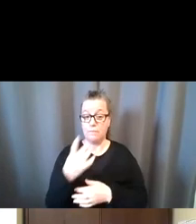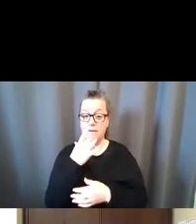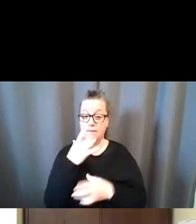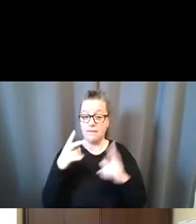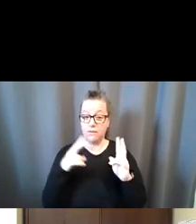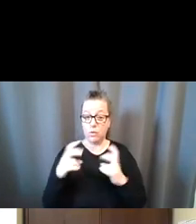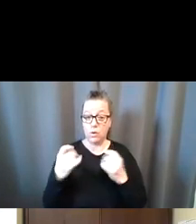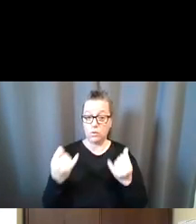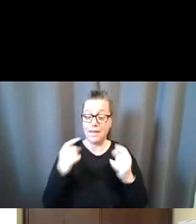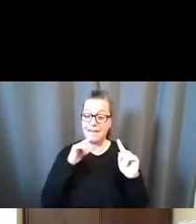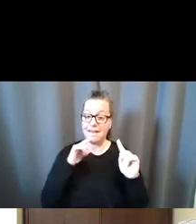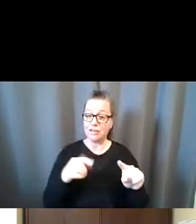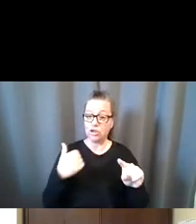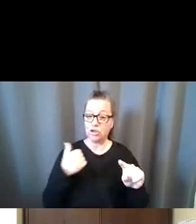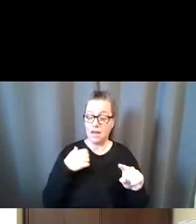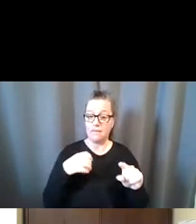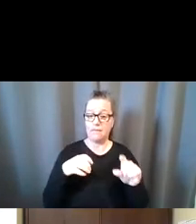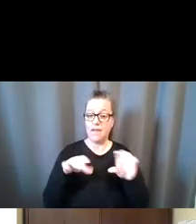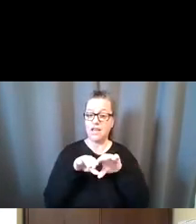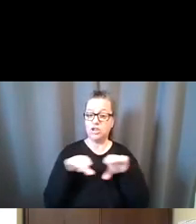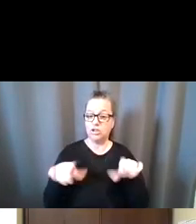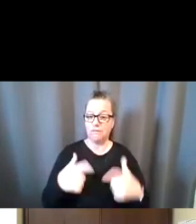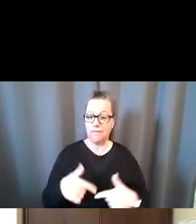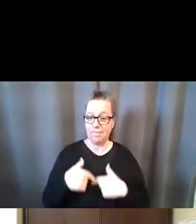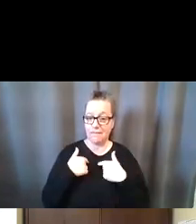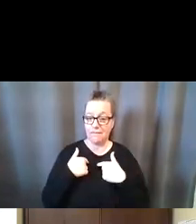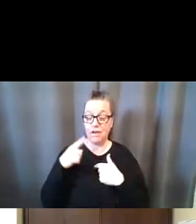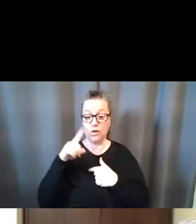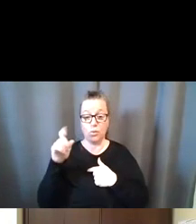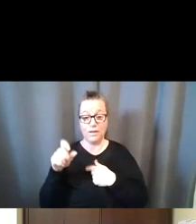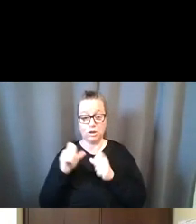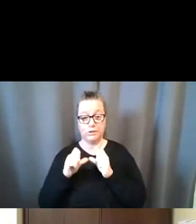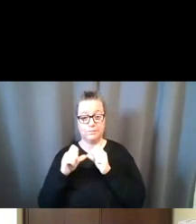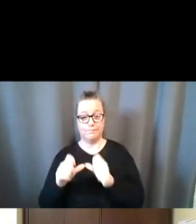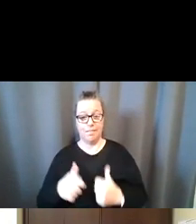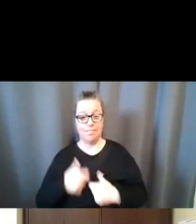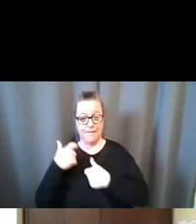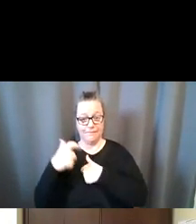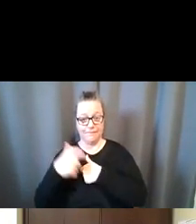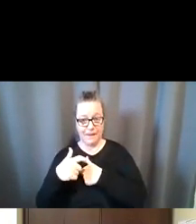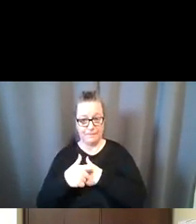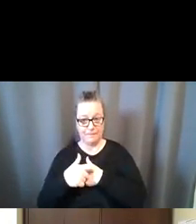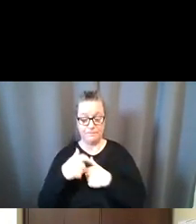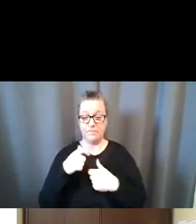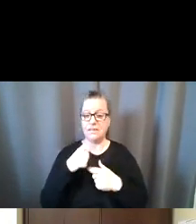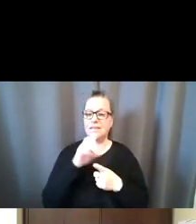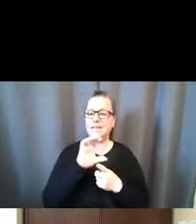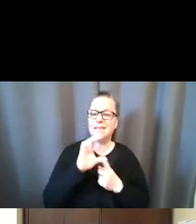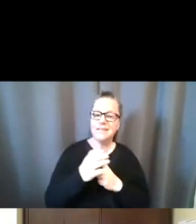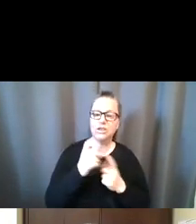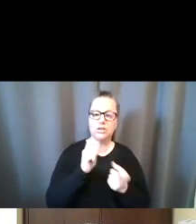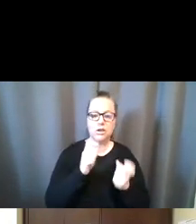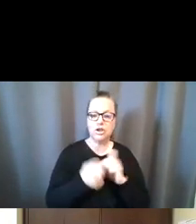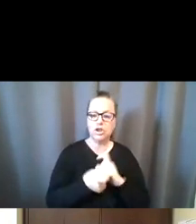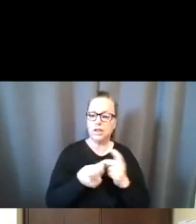is, "Answers have a shelf life, questions can last a lifetime." Conditions are changing so rapidly that